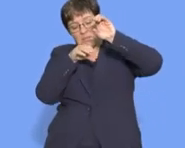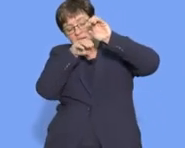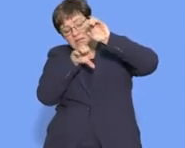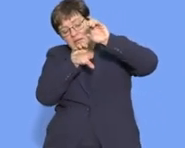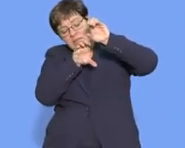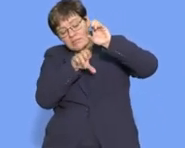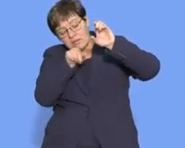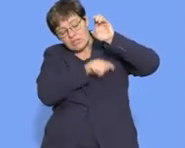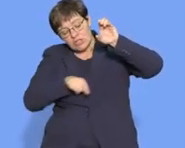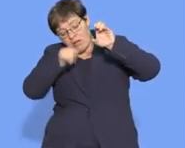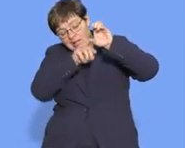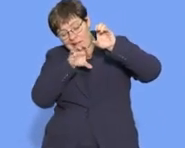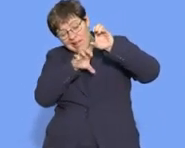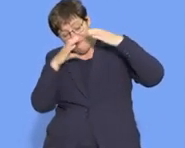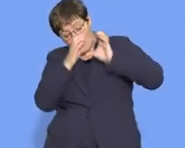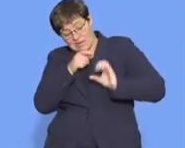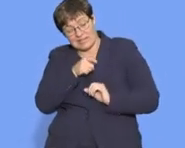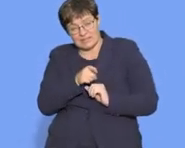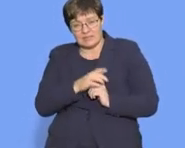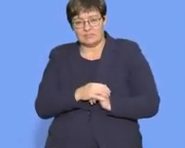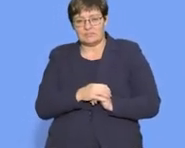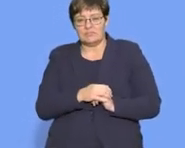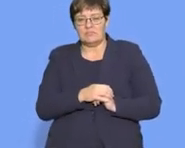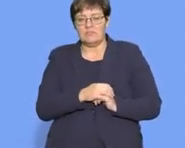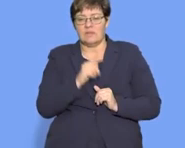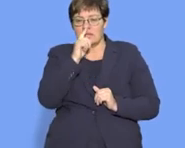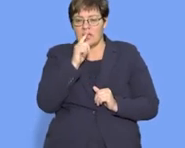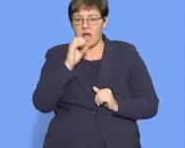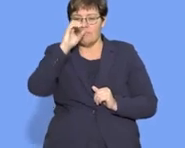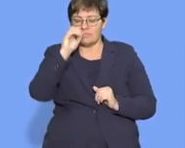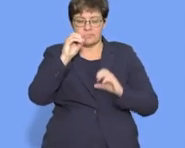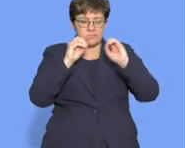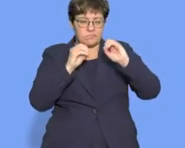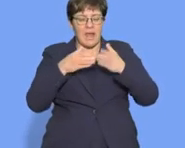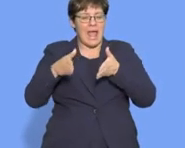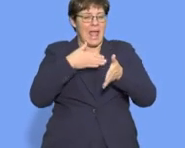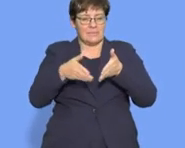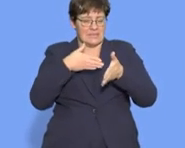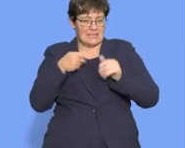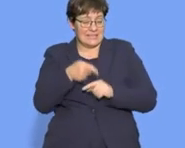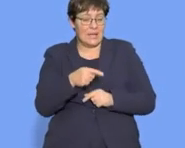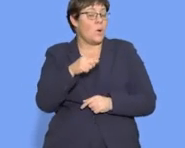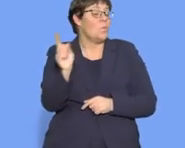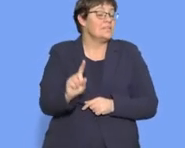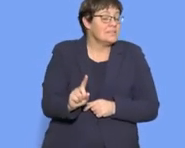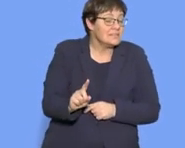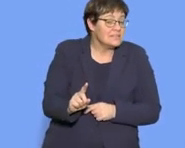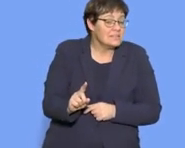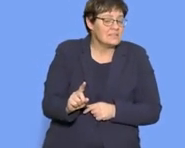We can see here nice big empty cells, and those would be